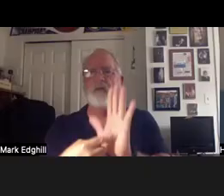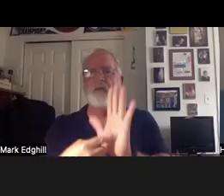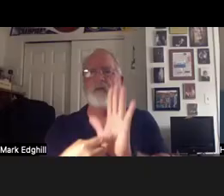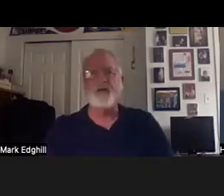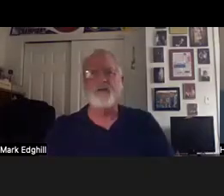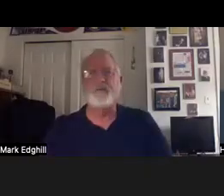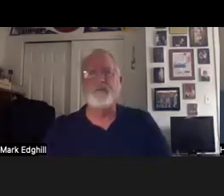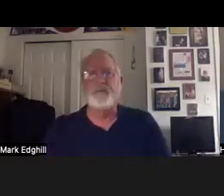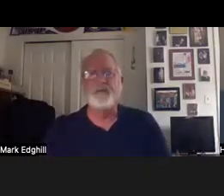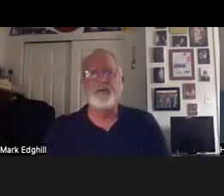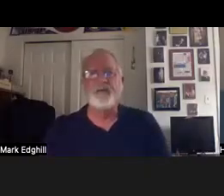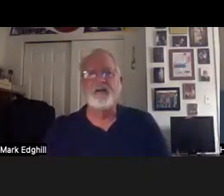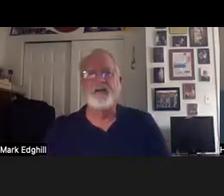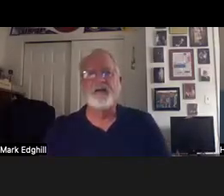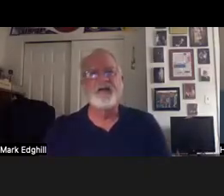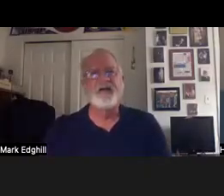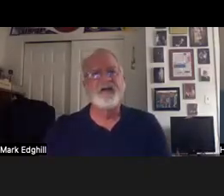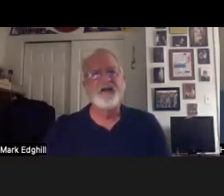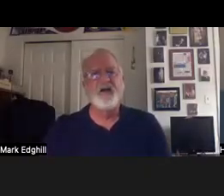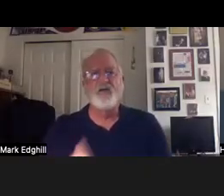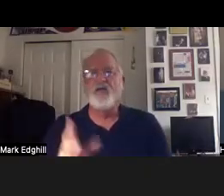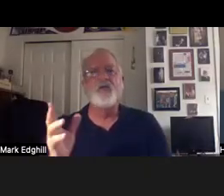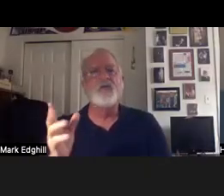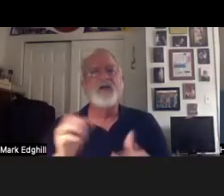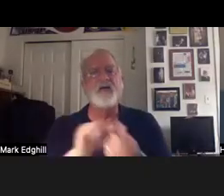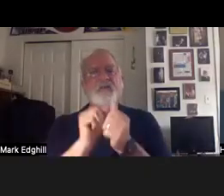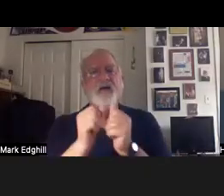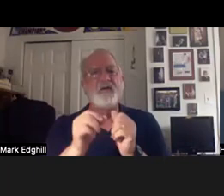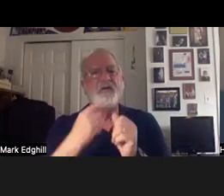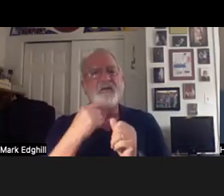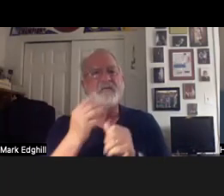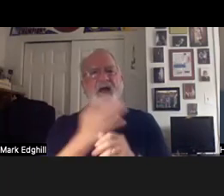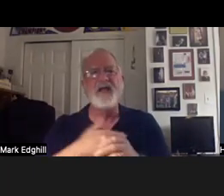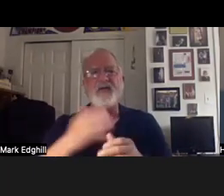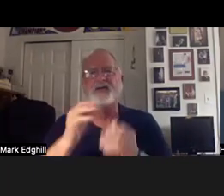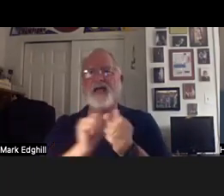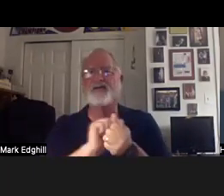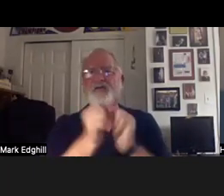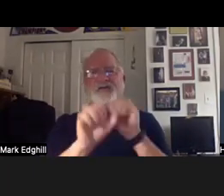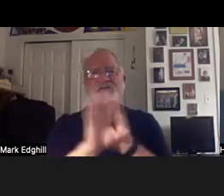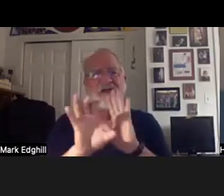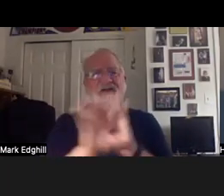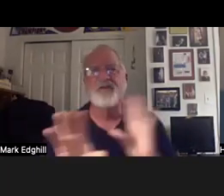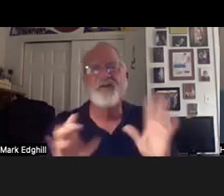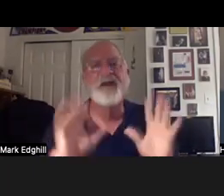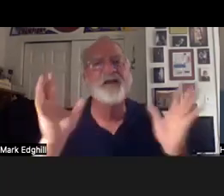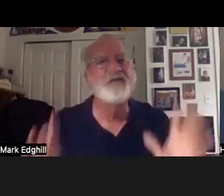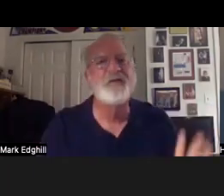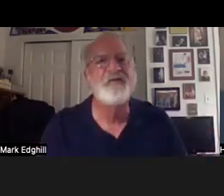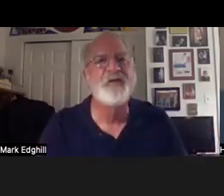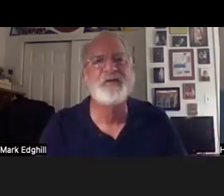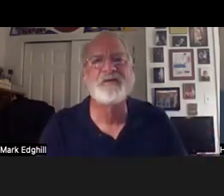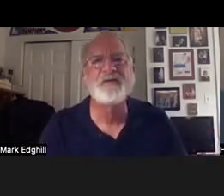think about the feelings, the emotions. Okay, we got, my area's got so much changes. I'm kind of